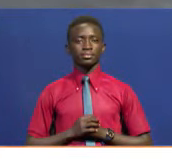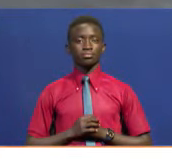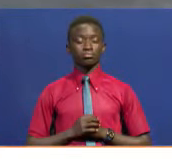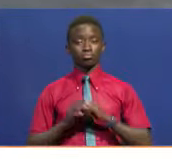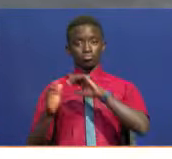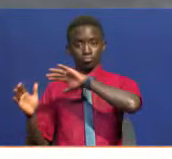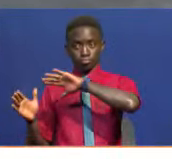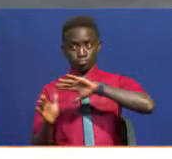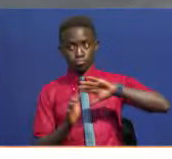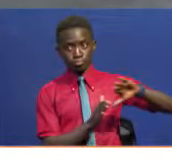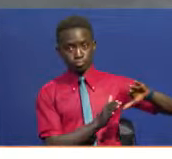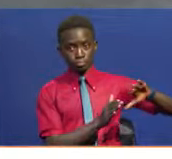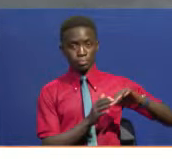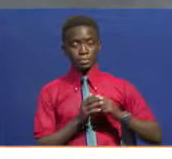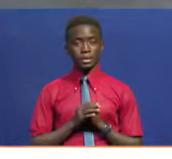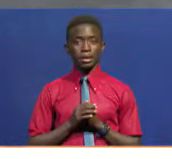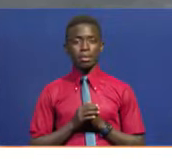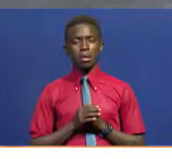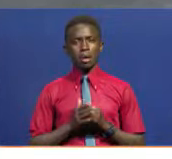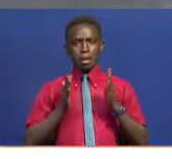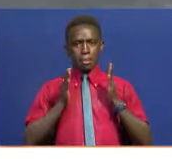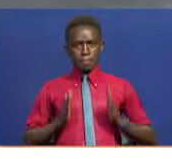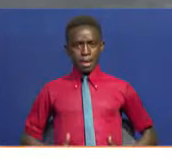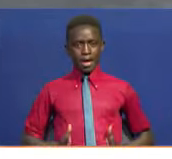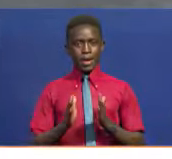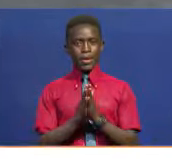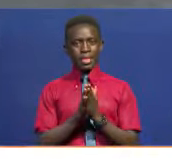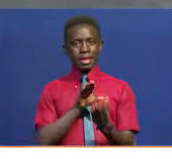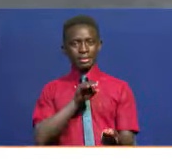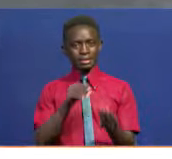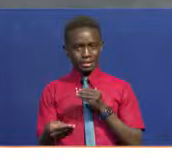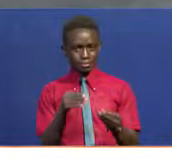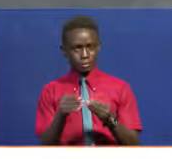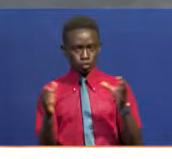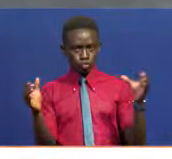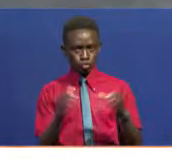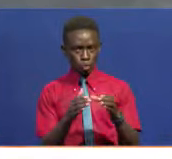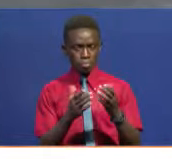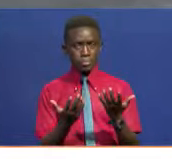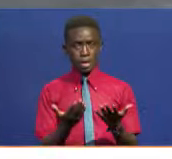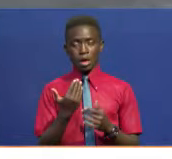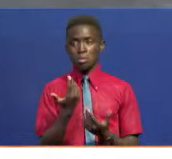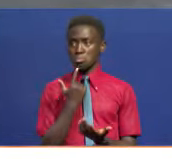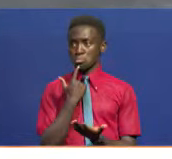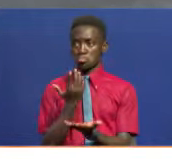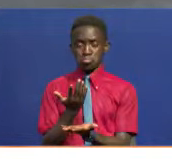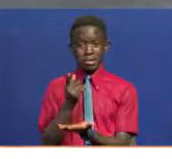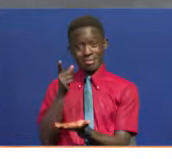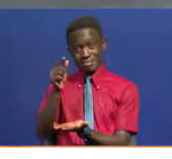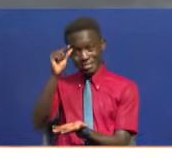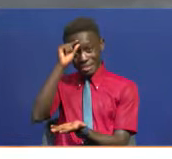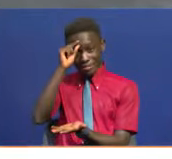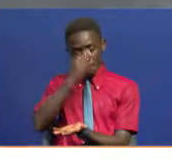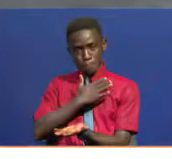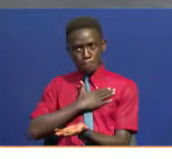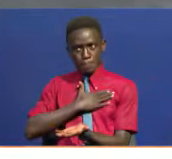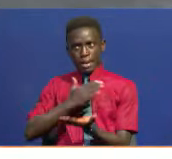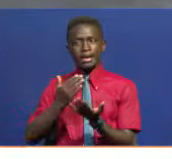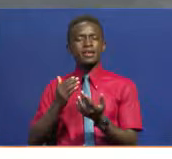Now in other news, persons with disability across the country have implored upon the government to fully implement